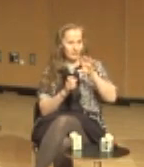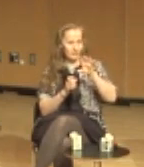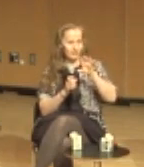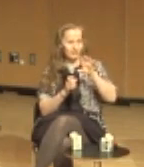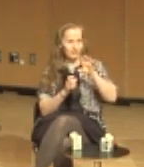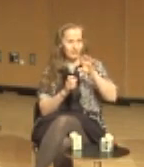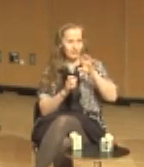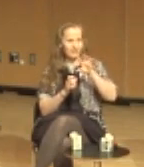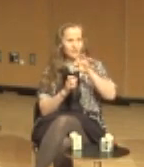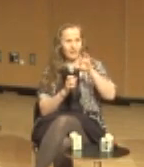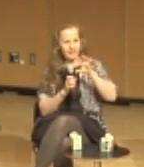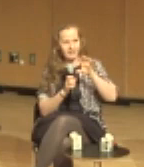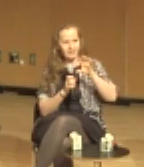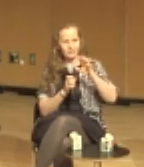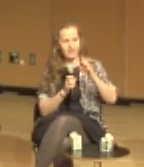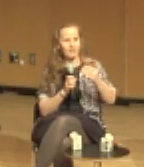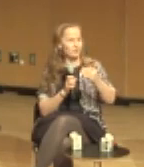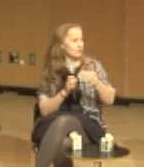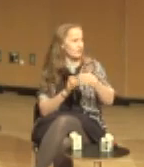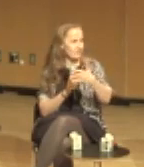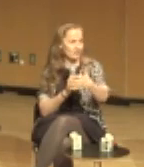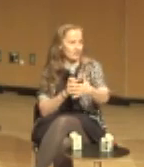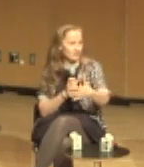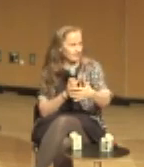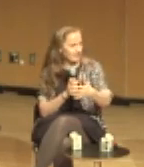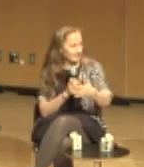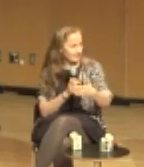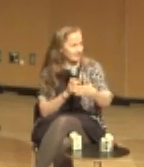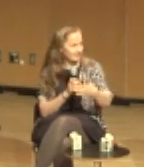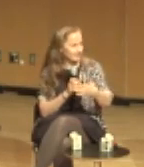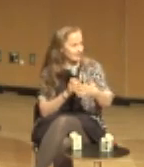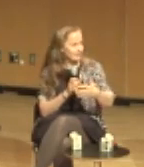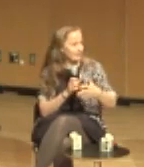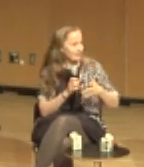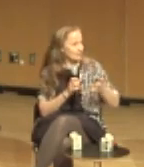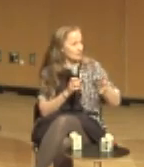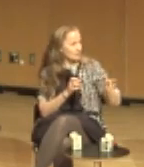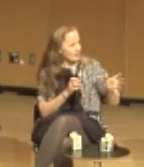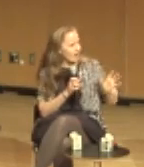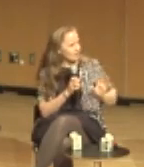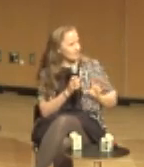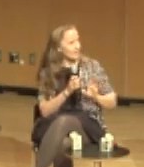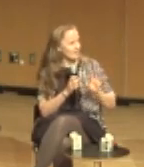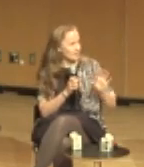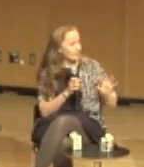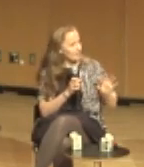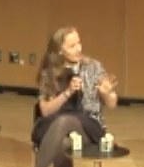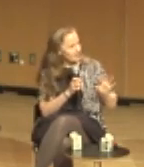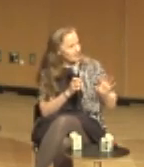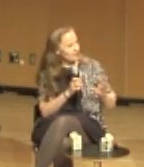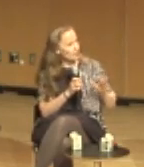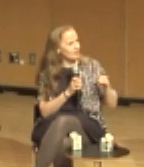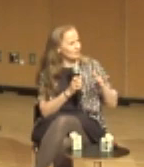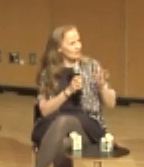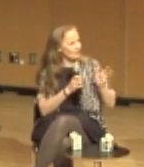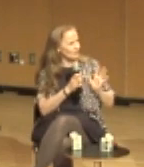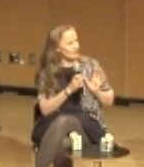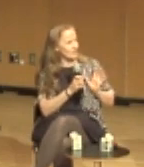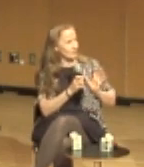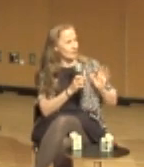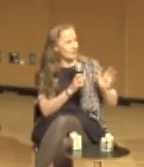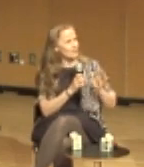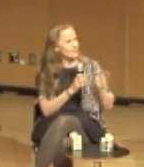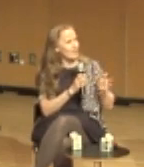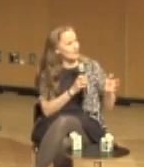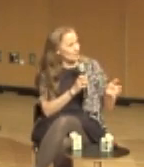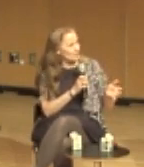on with her in a way that you can't do traditionally in theater so so that was that experiment that we wanted to do to